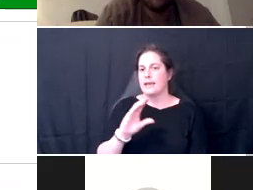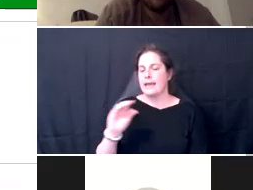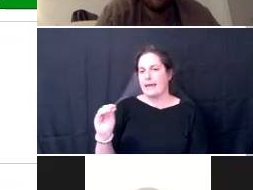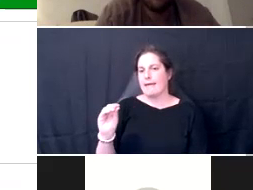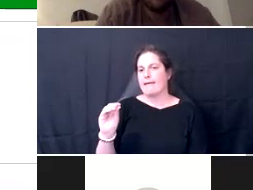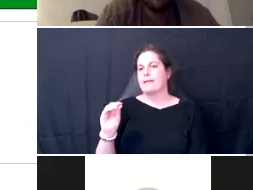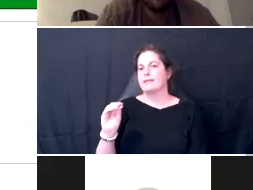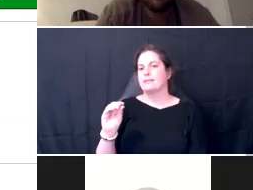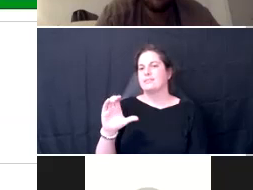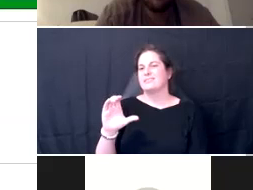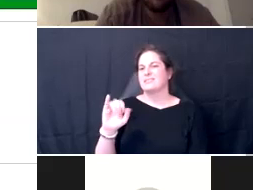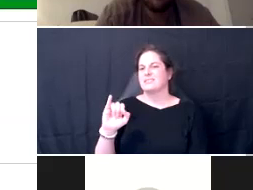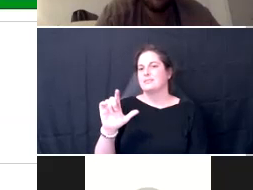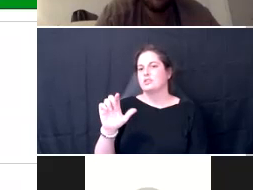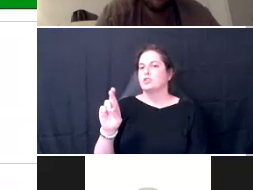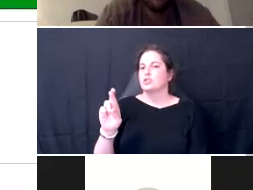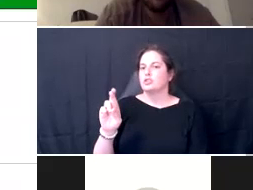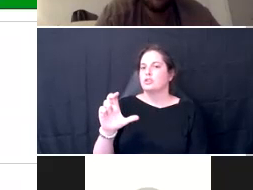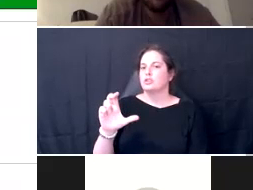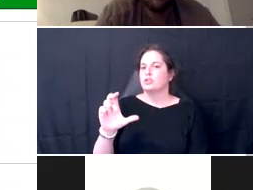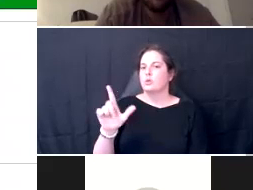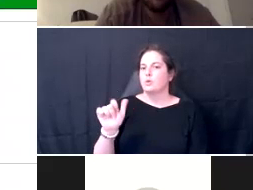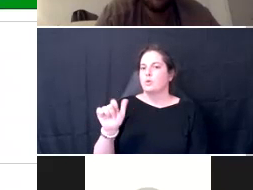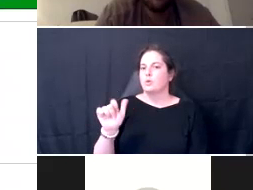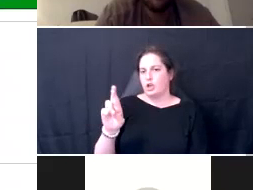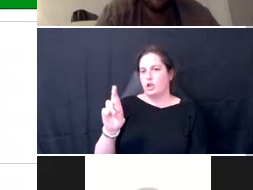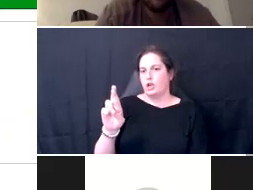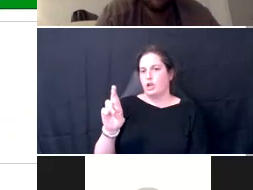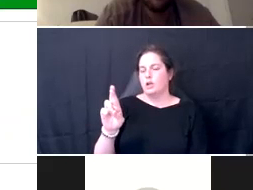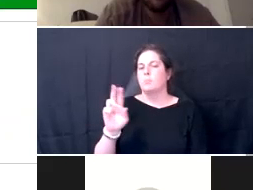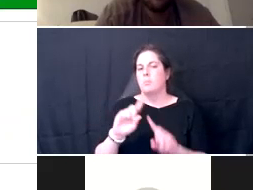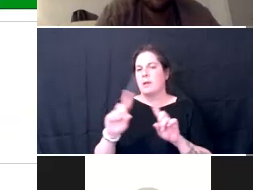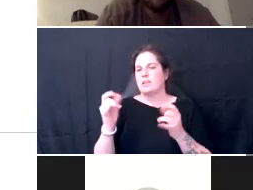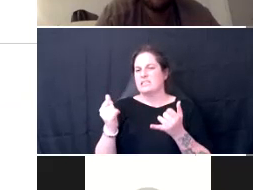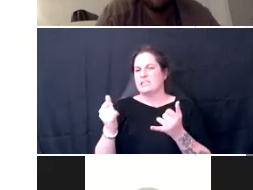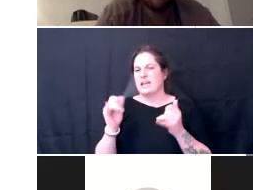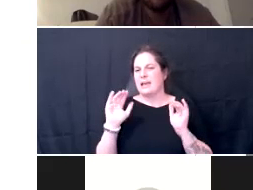finish up today by taking a look at projectiles. Okay.